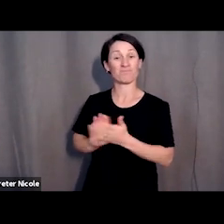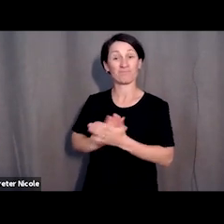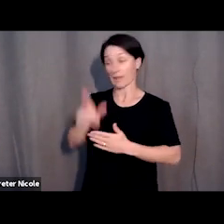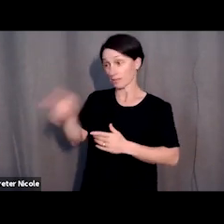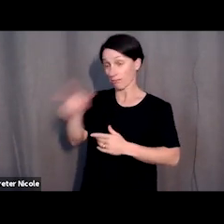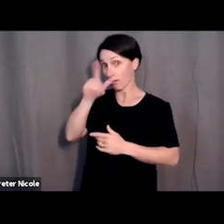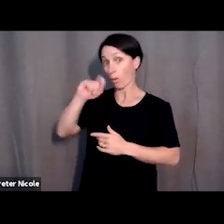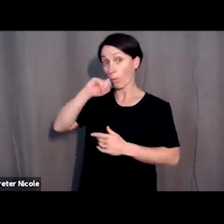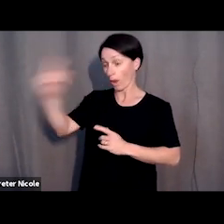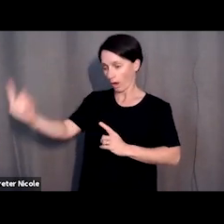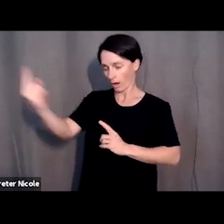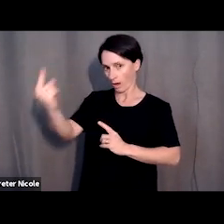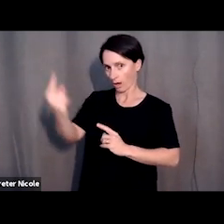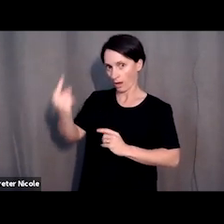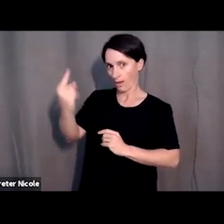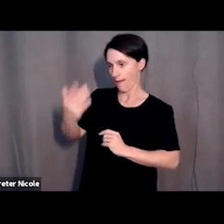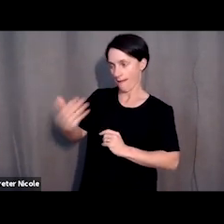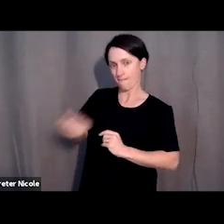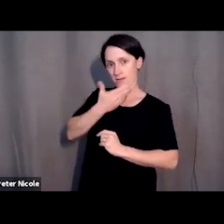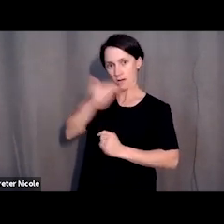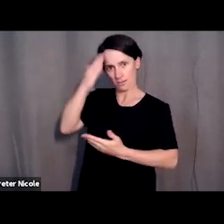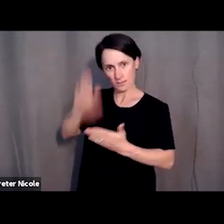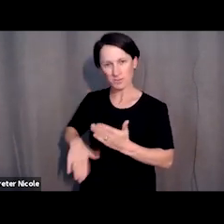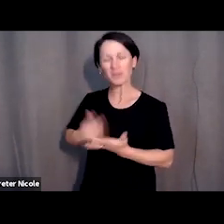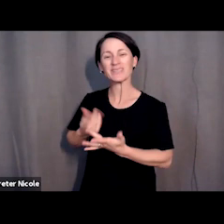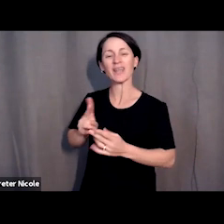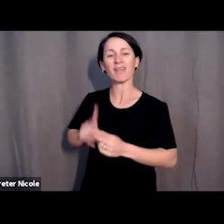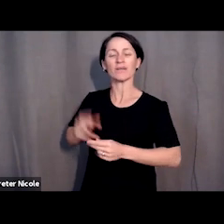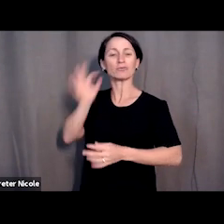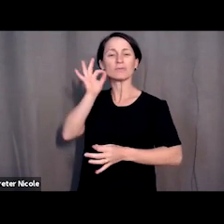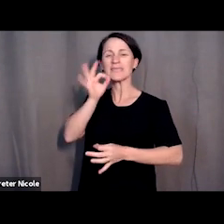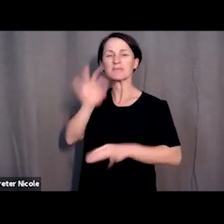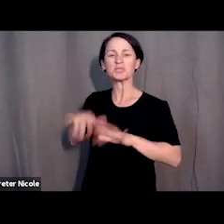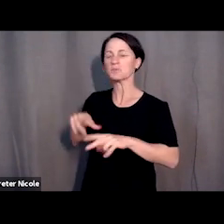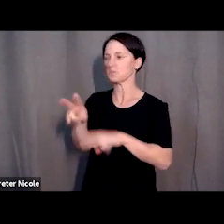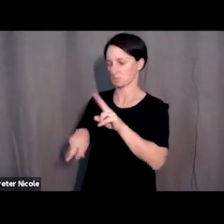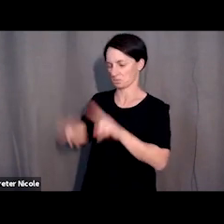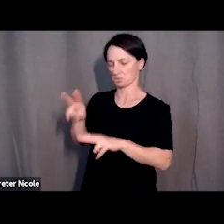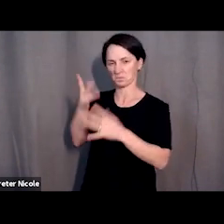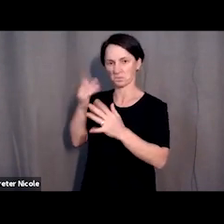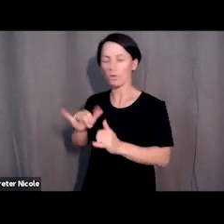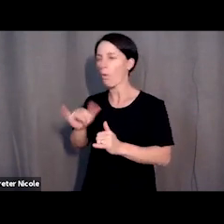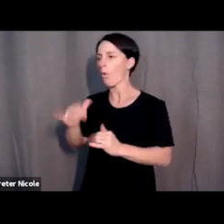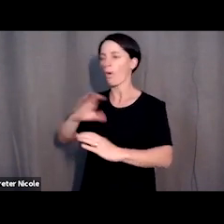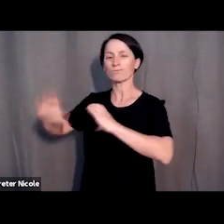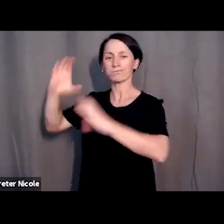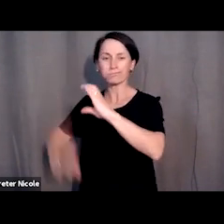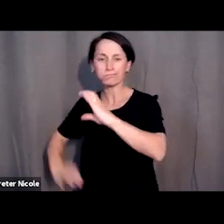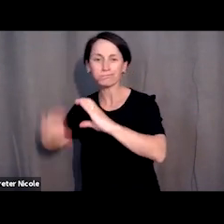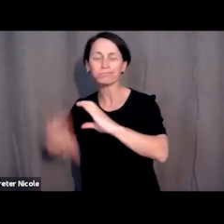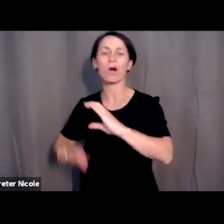place and also would come back. So if there was felt there was any judgment or misunderstanding or